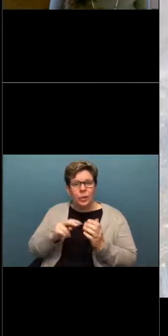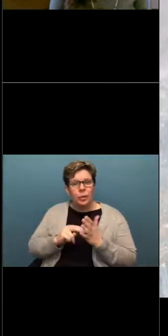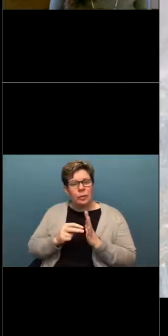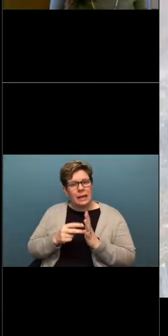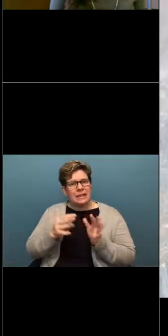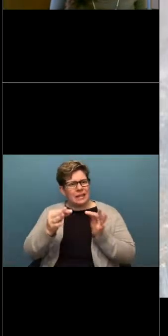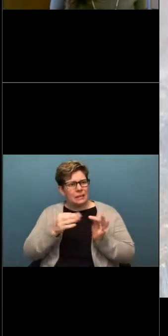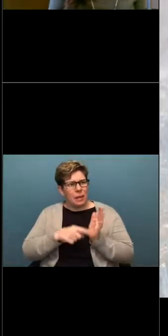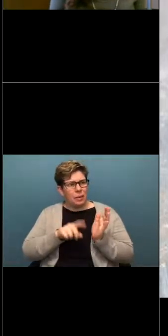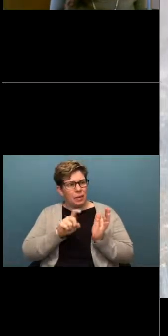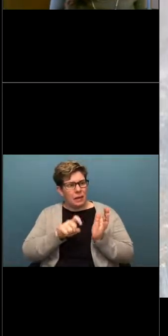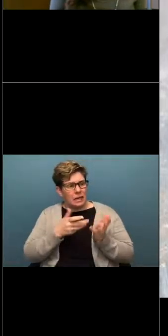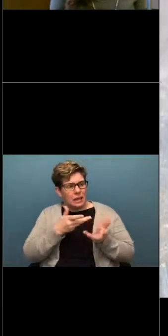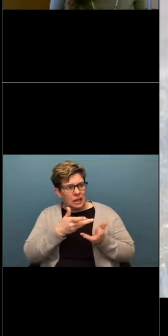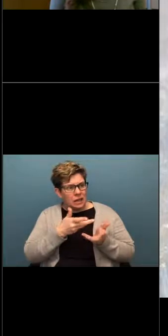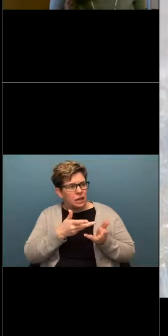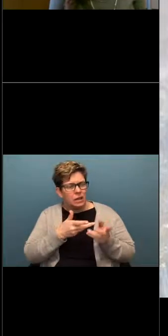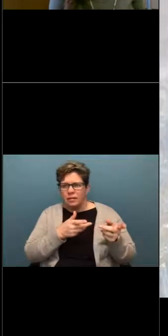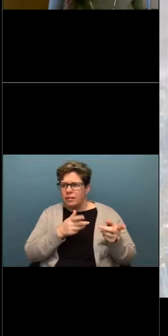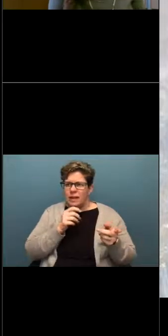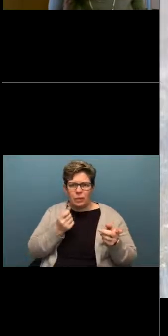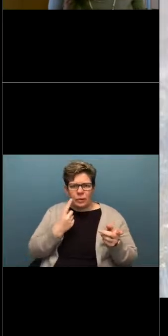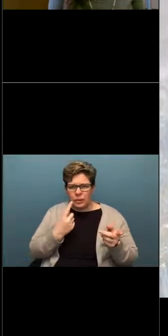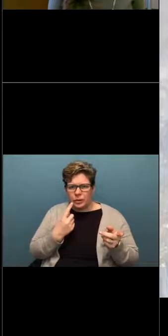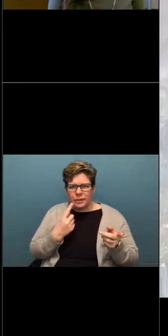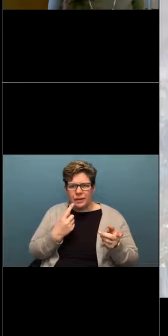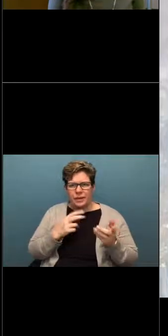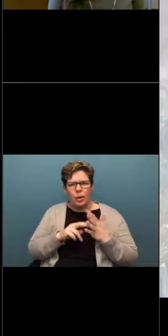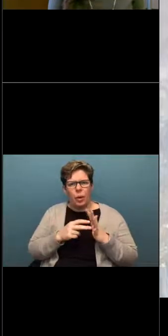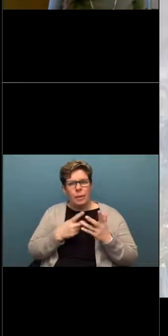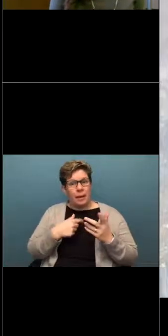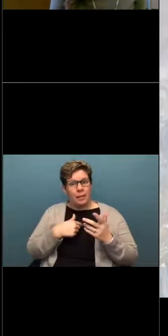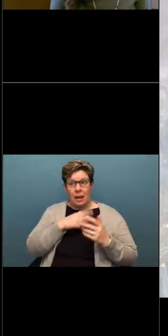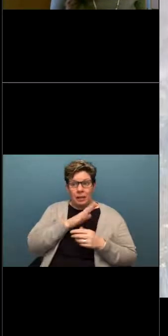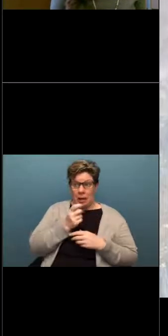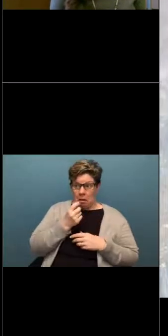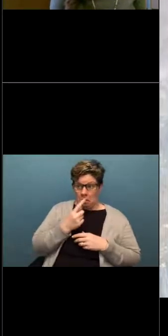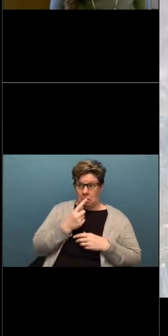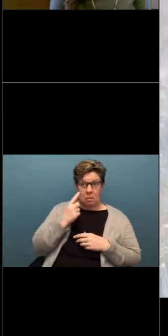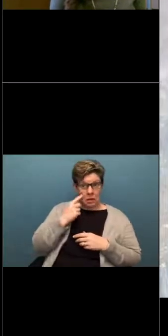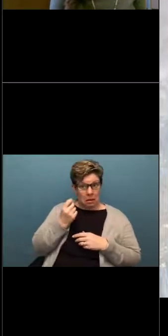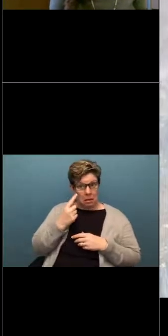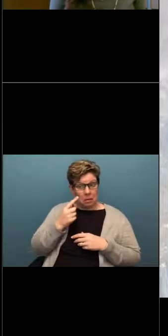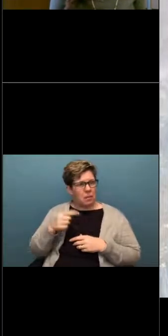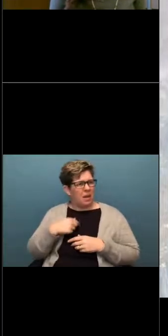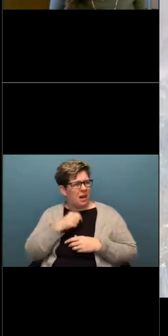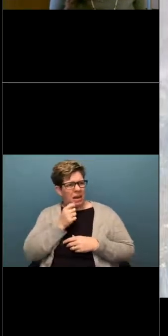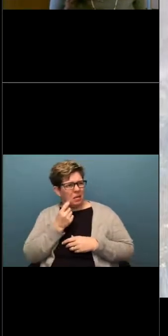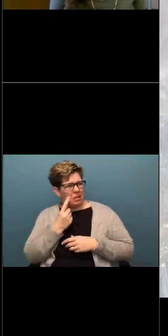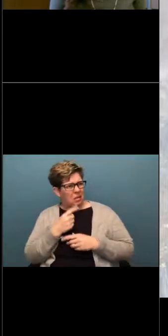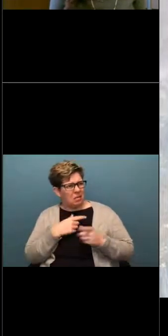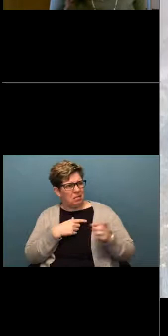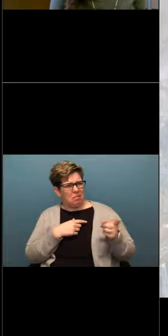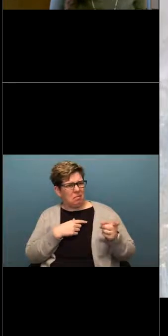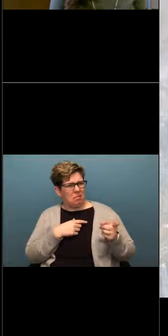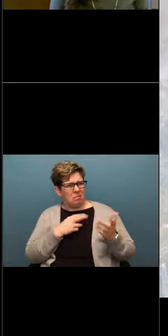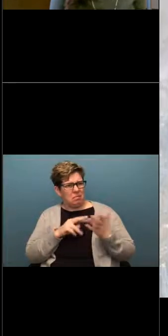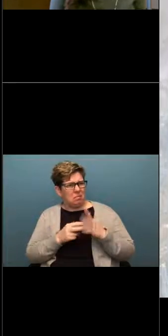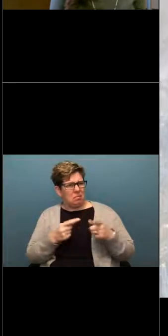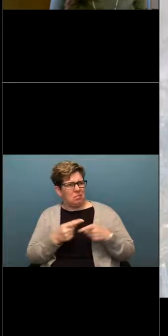of that interaction, or you might be on a different page with them. You might not understand what's said to you, and